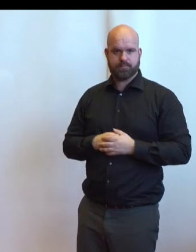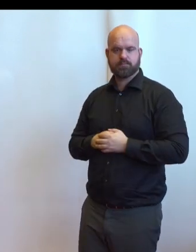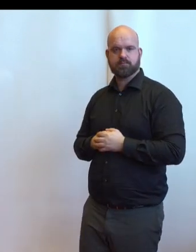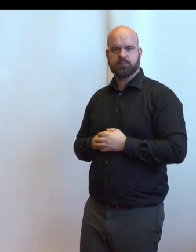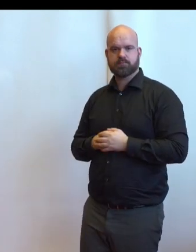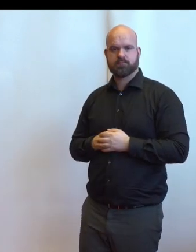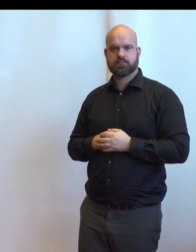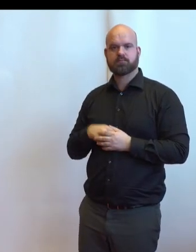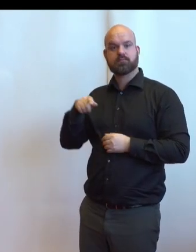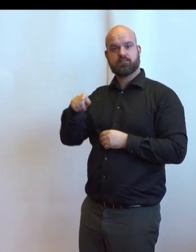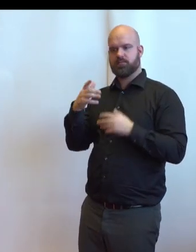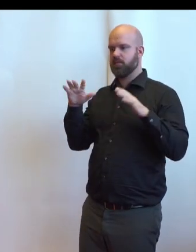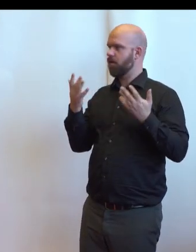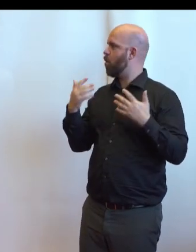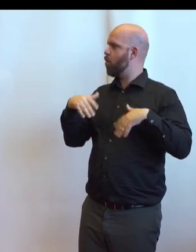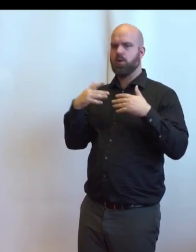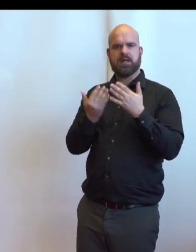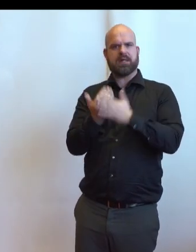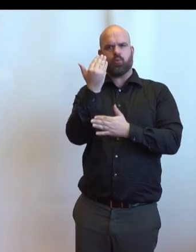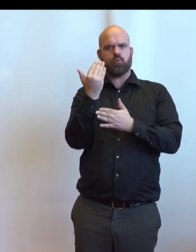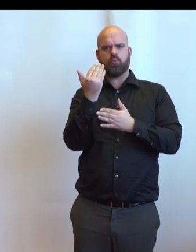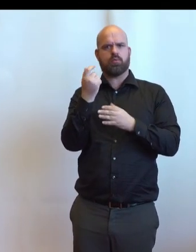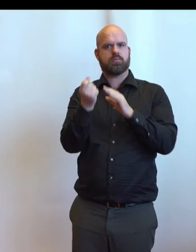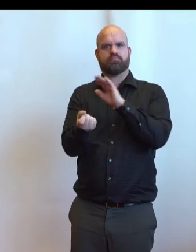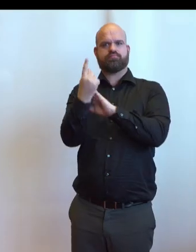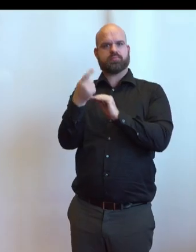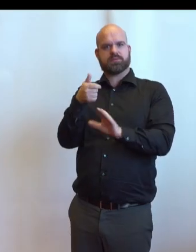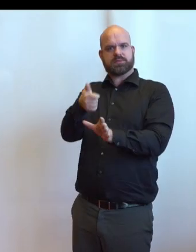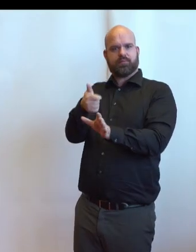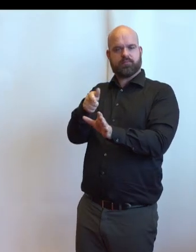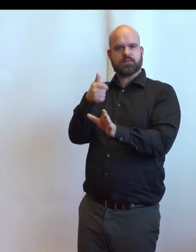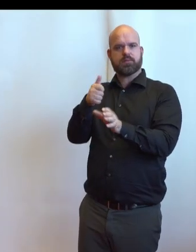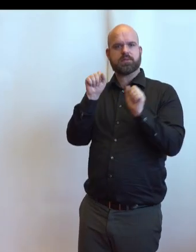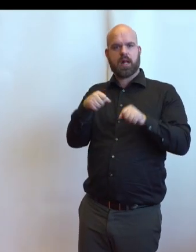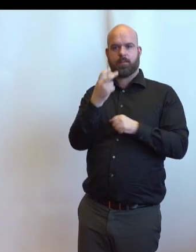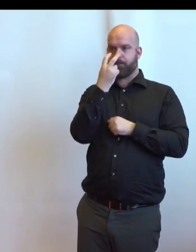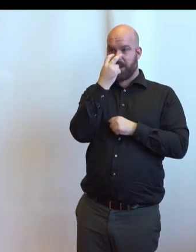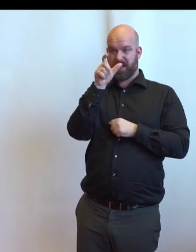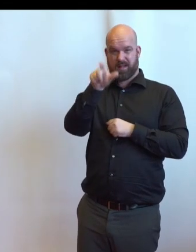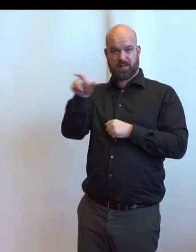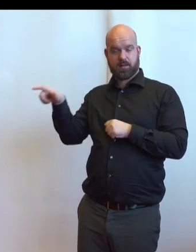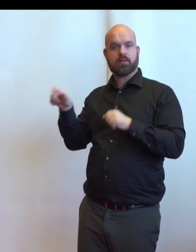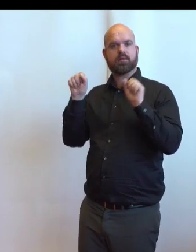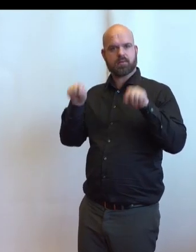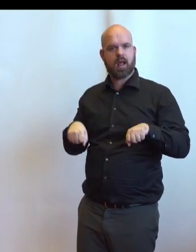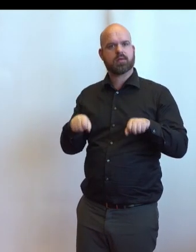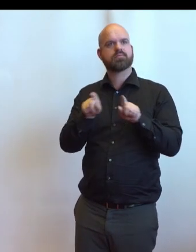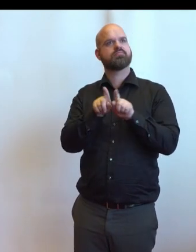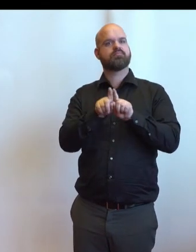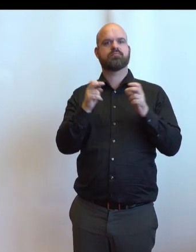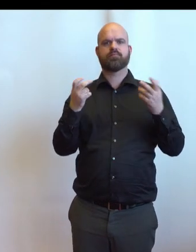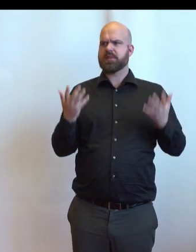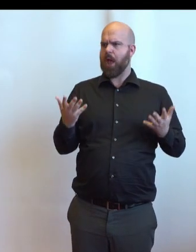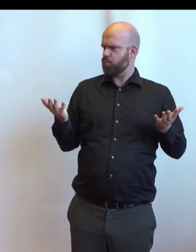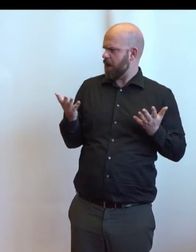well as natural language processing, and it gives the blind people a real-time insight of what's happening around them. It